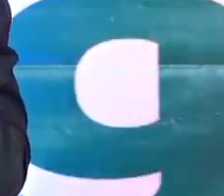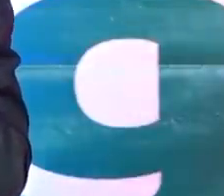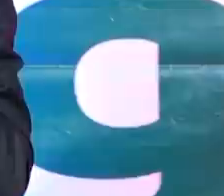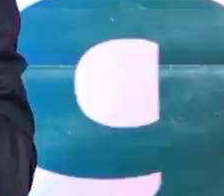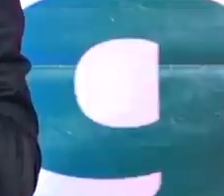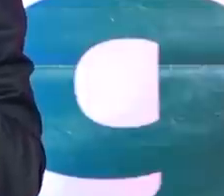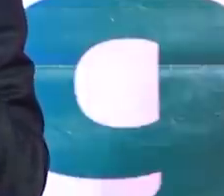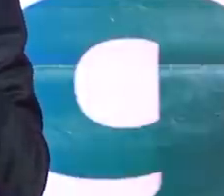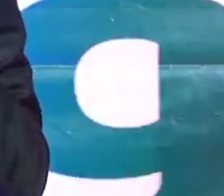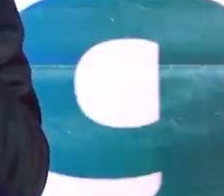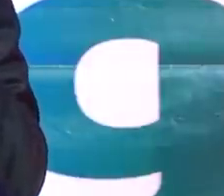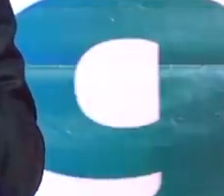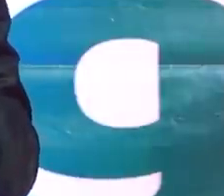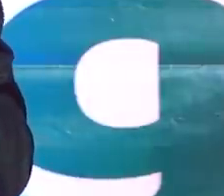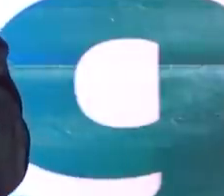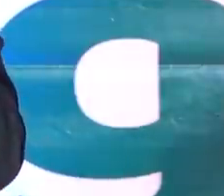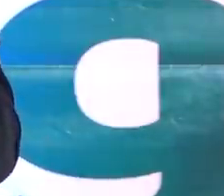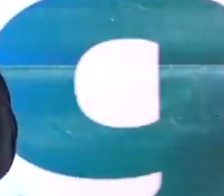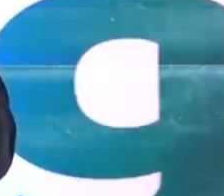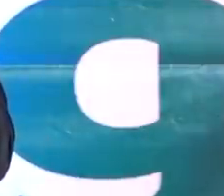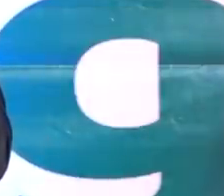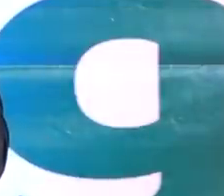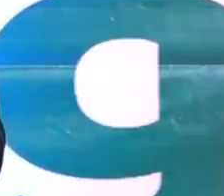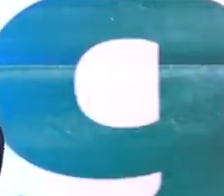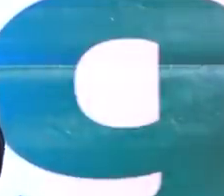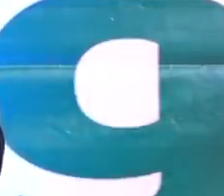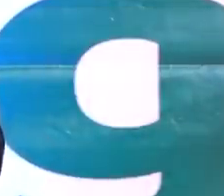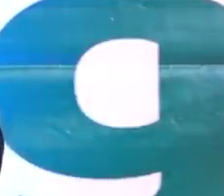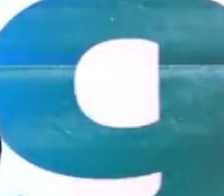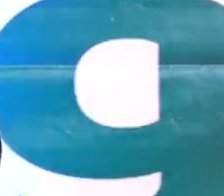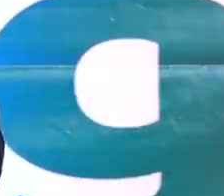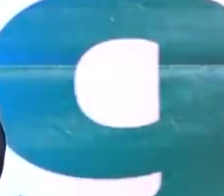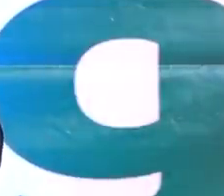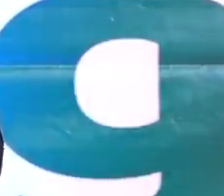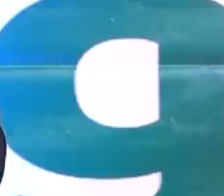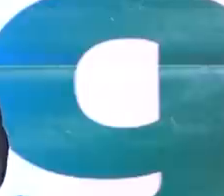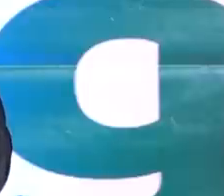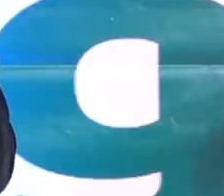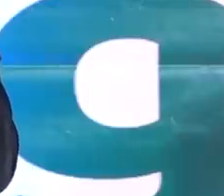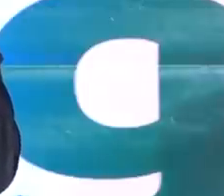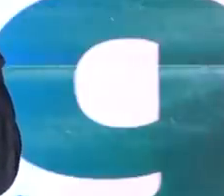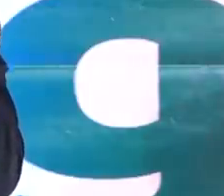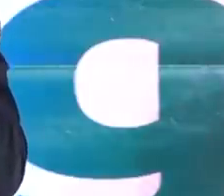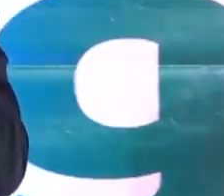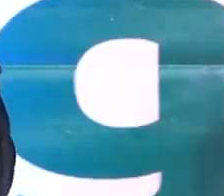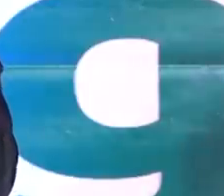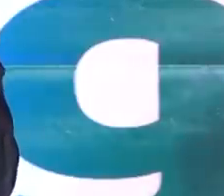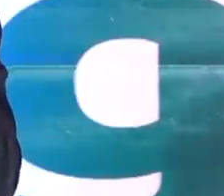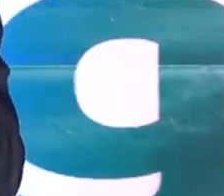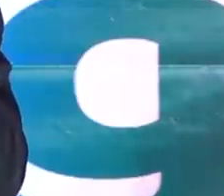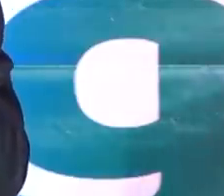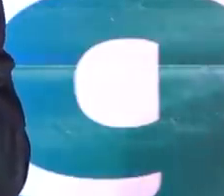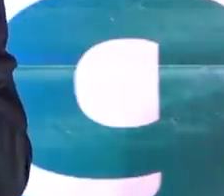Verses, if you can read together, if you can project verses. He will make your righteous reward shine like the dawn,